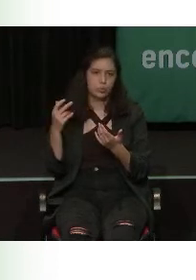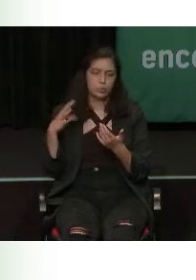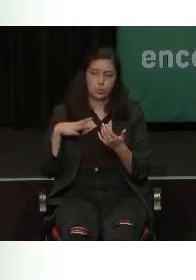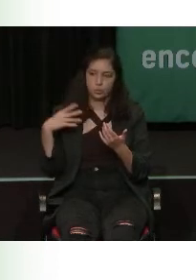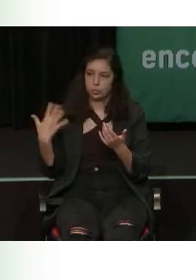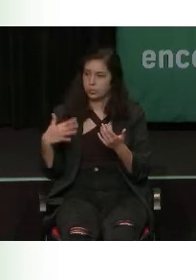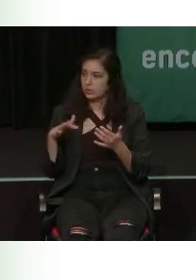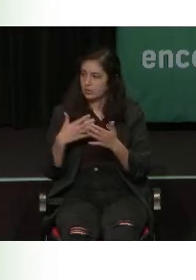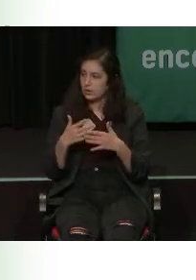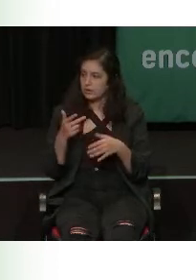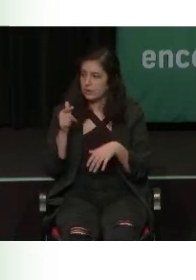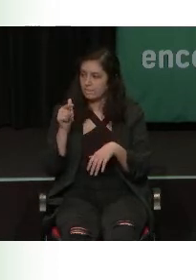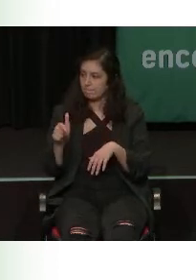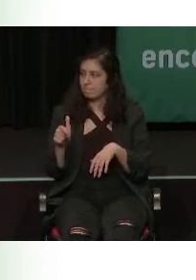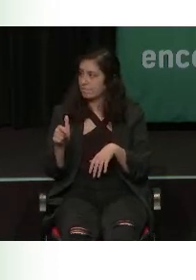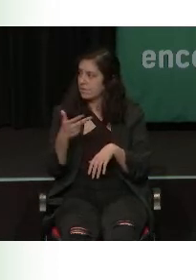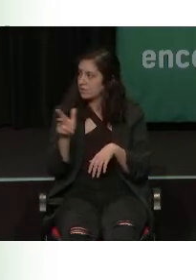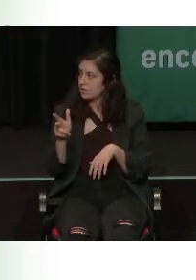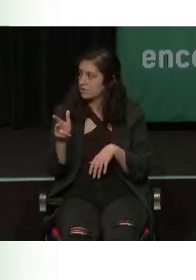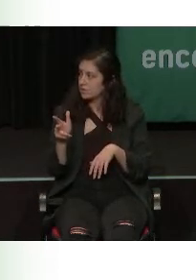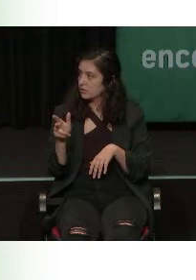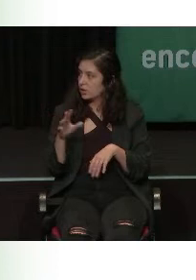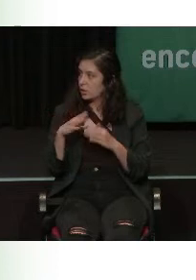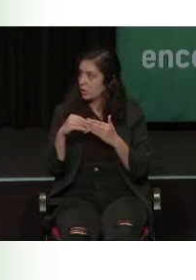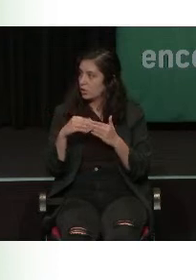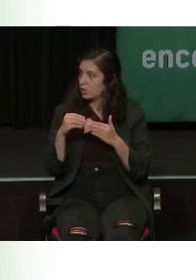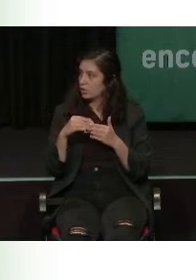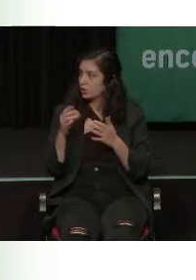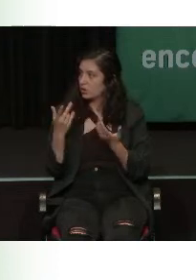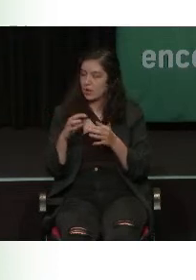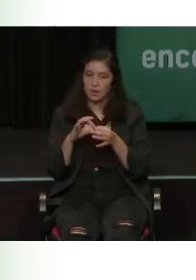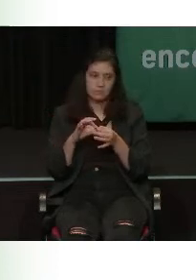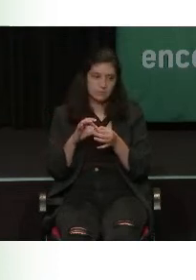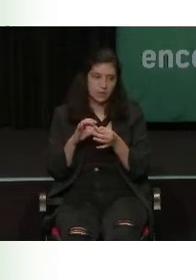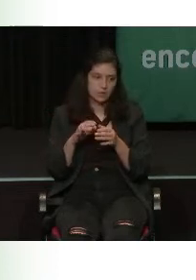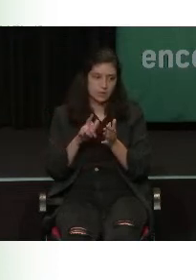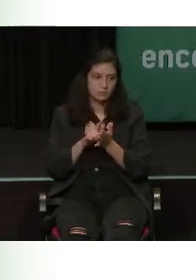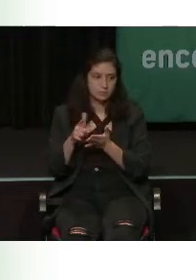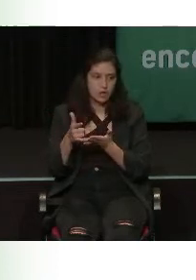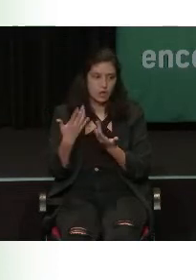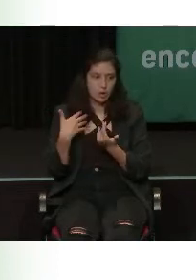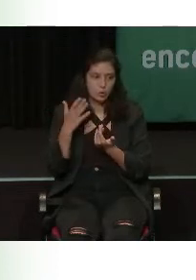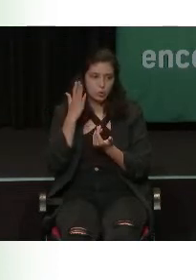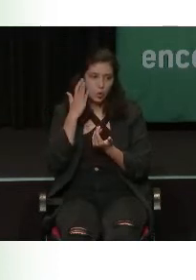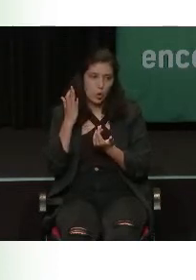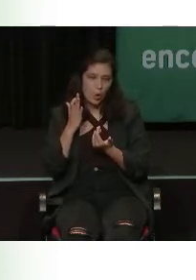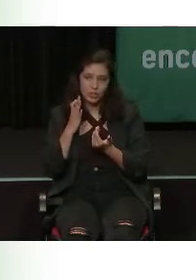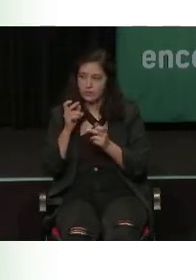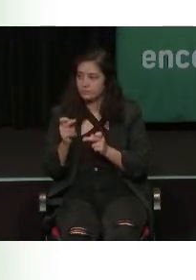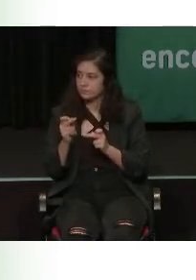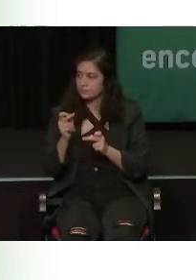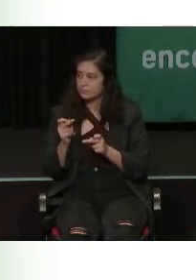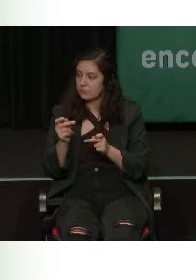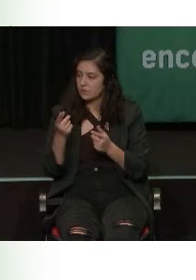will cost $100 plus aeroplane tickets and a couple of days in the hotel. We